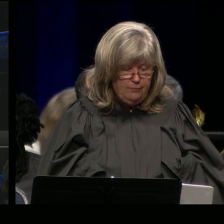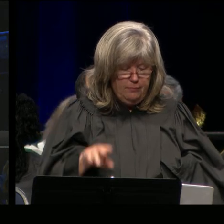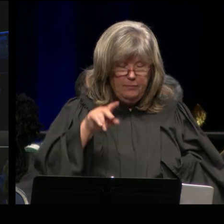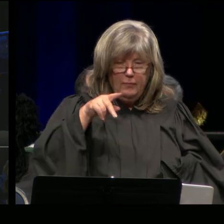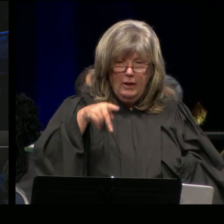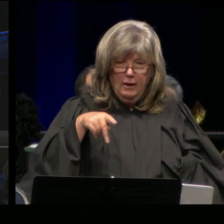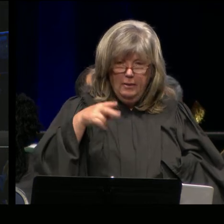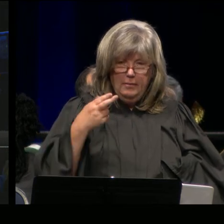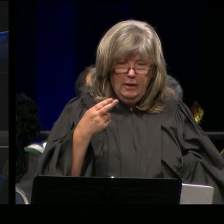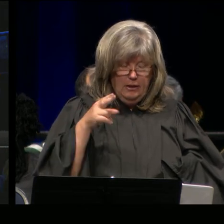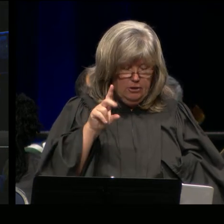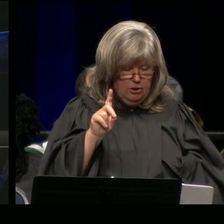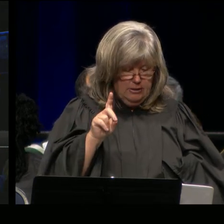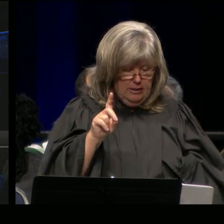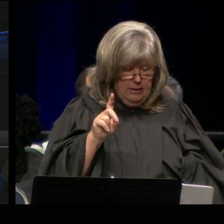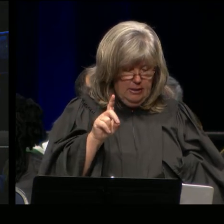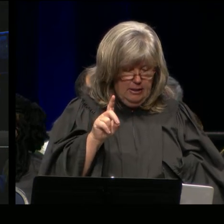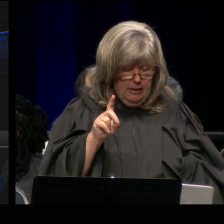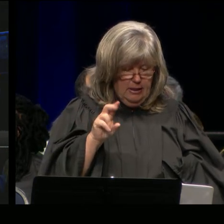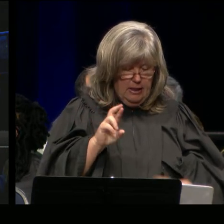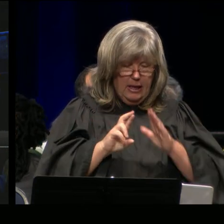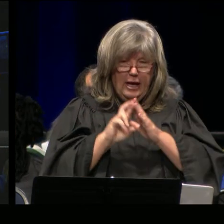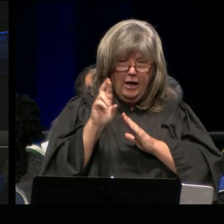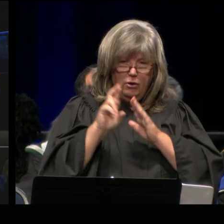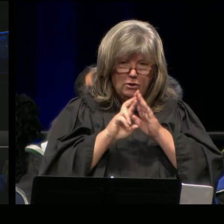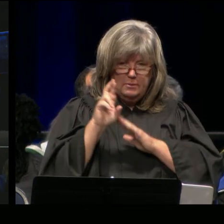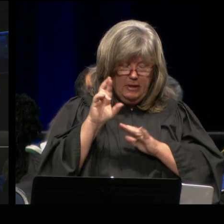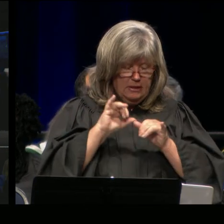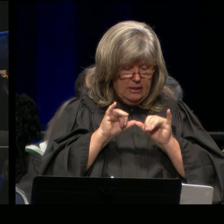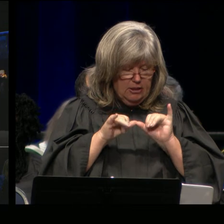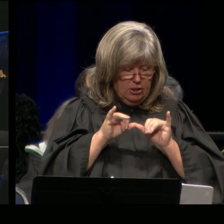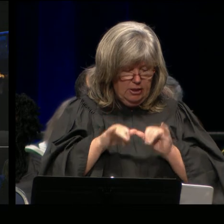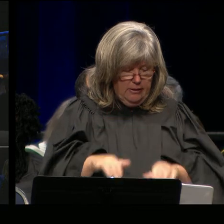Doctor of Philosophy in Aerospace Engineering.